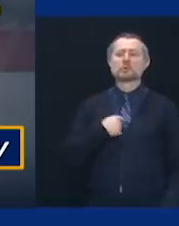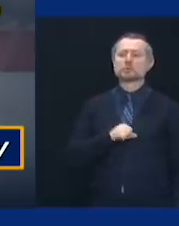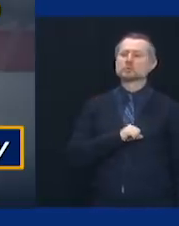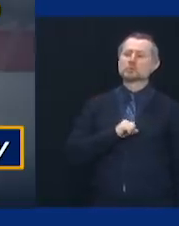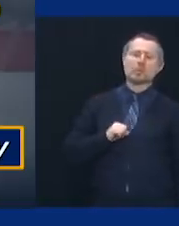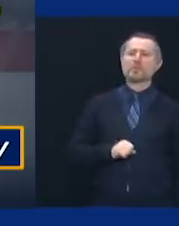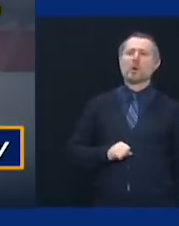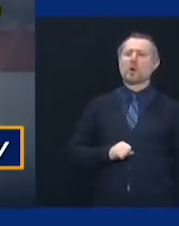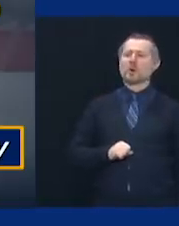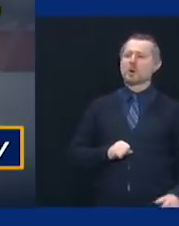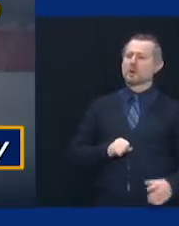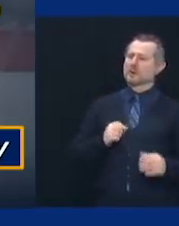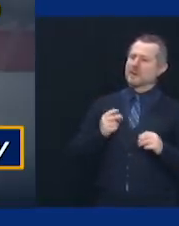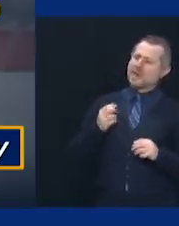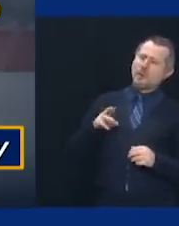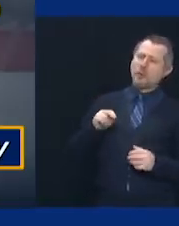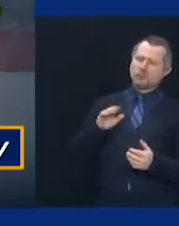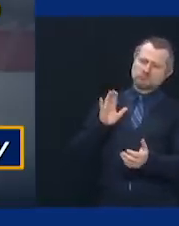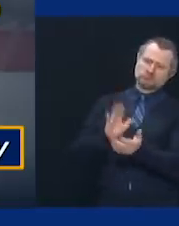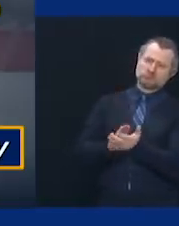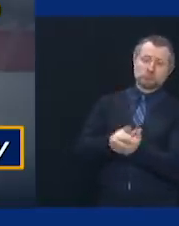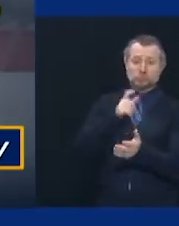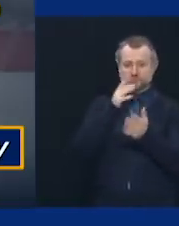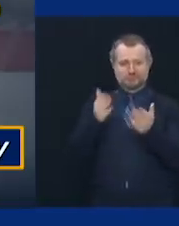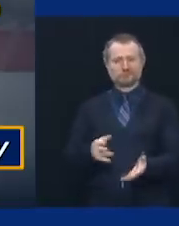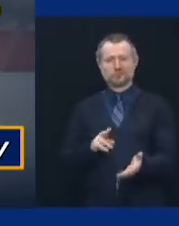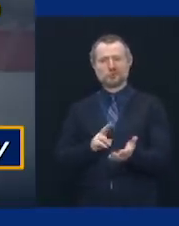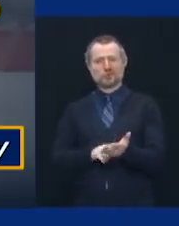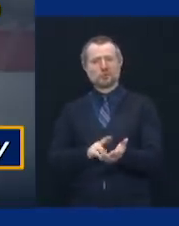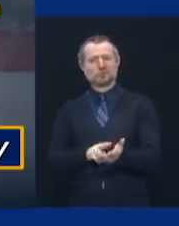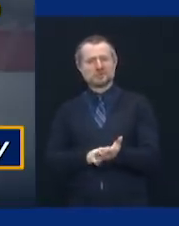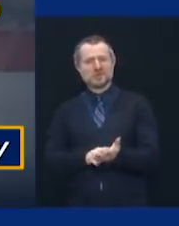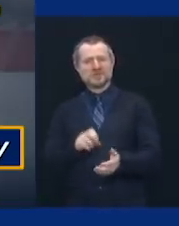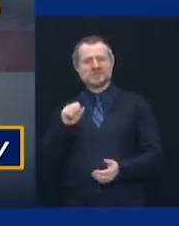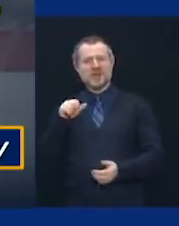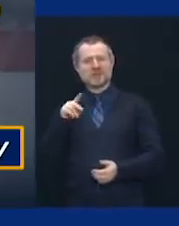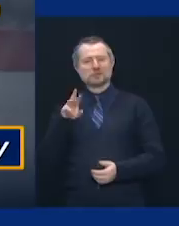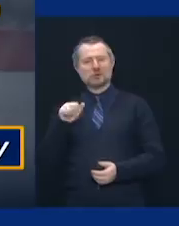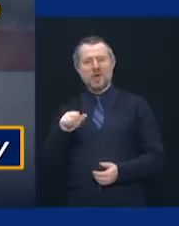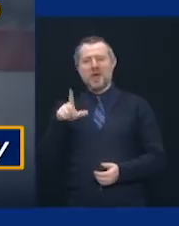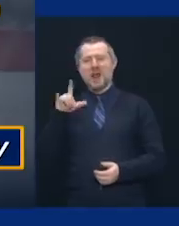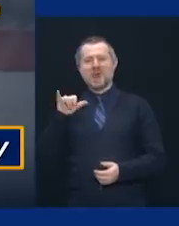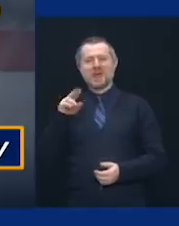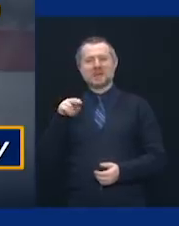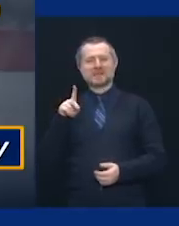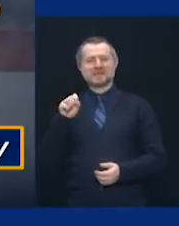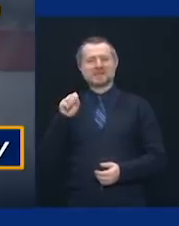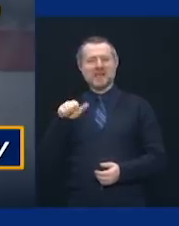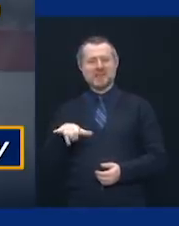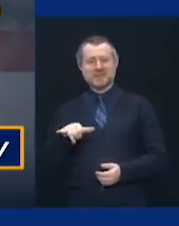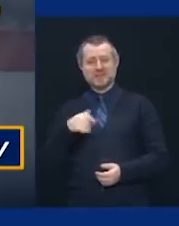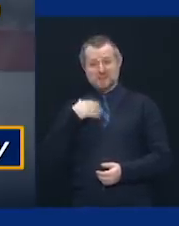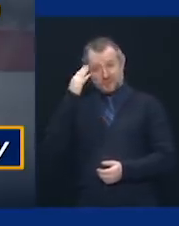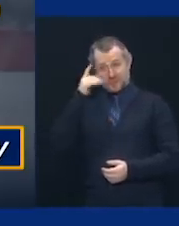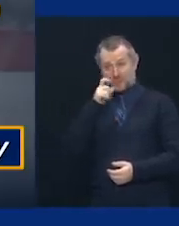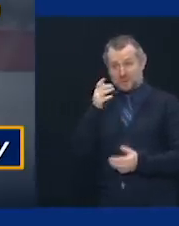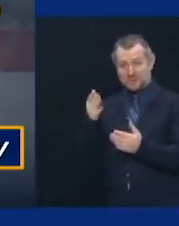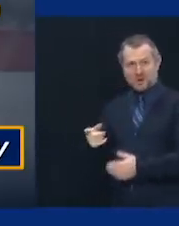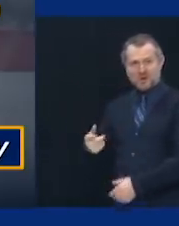role model. She took that shot, and her face did not flinch. I respect